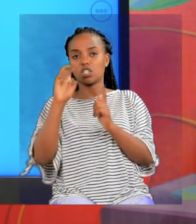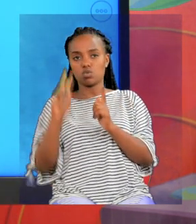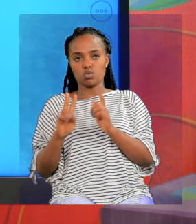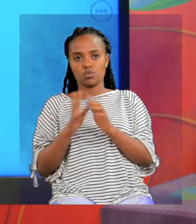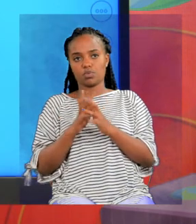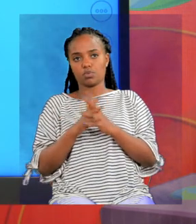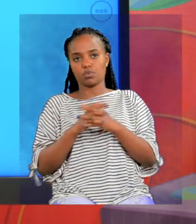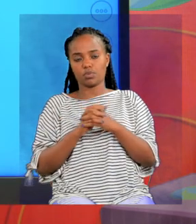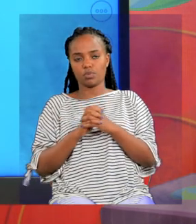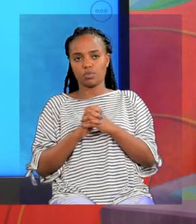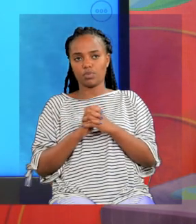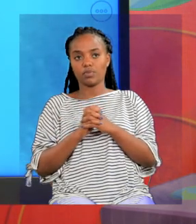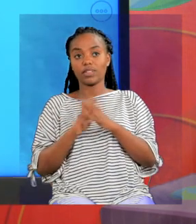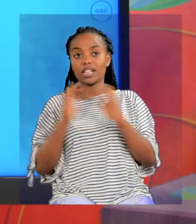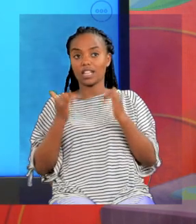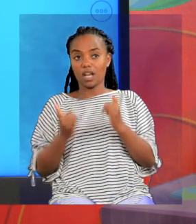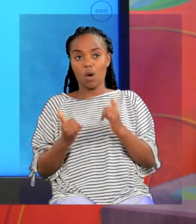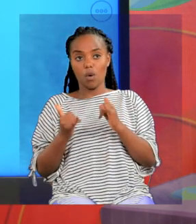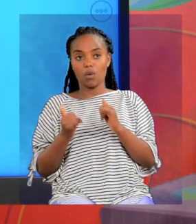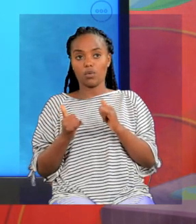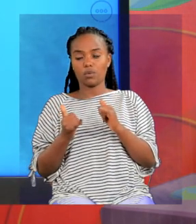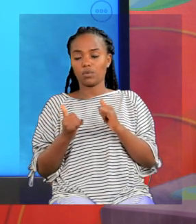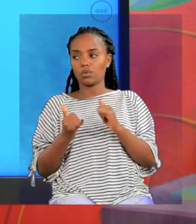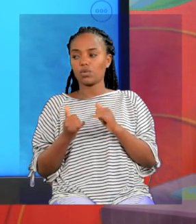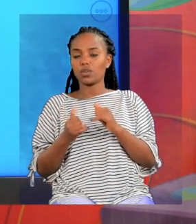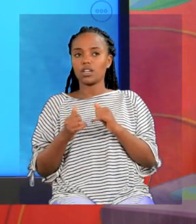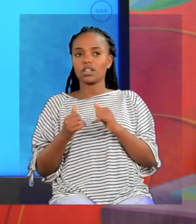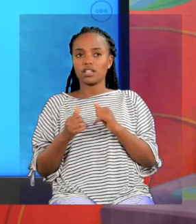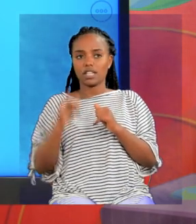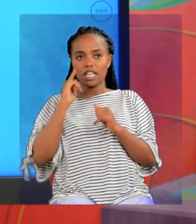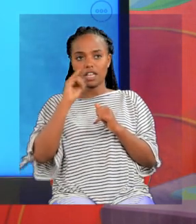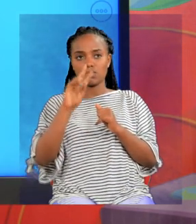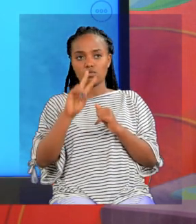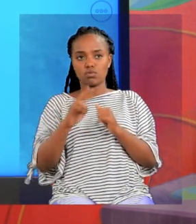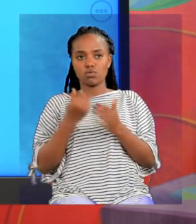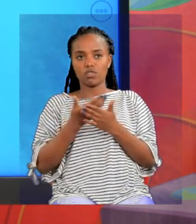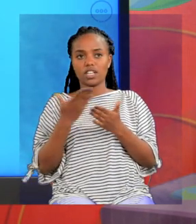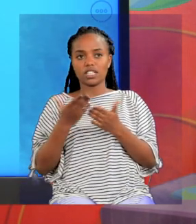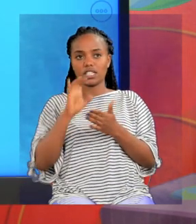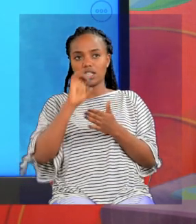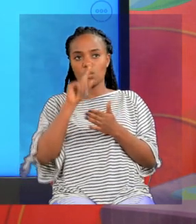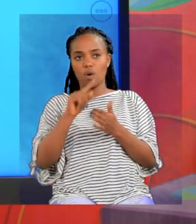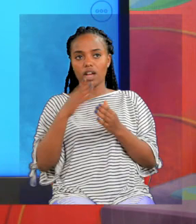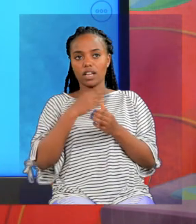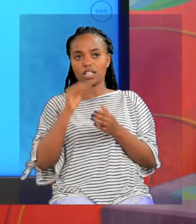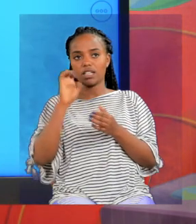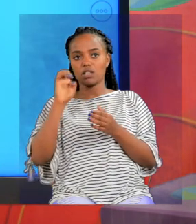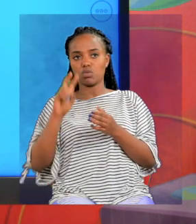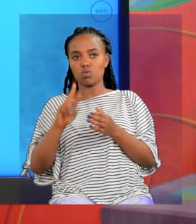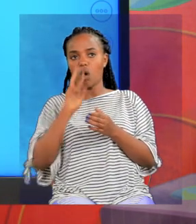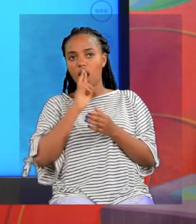E2. Now, if two events E1 and E2 are